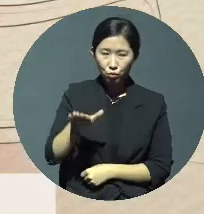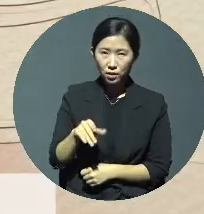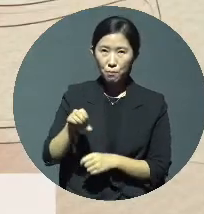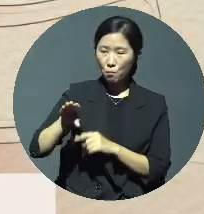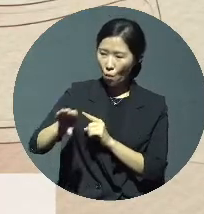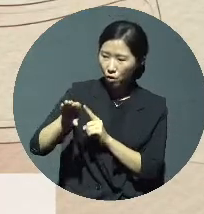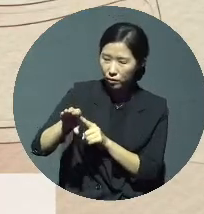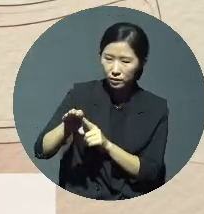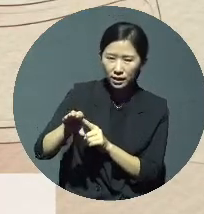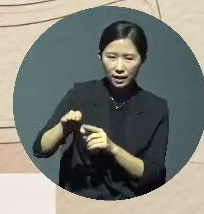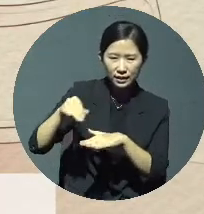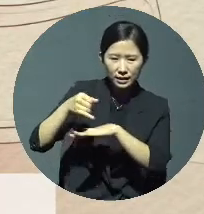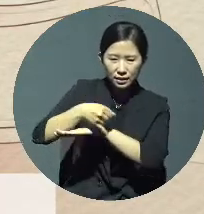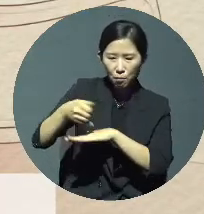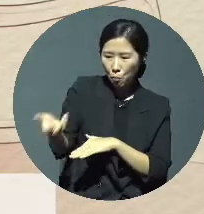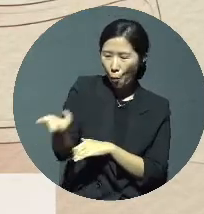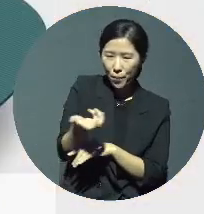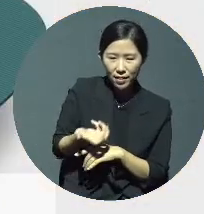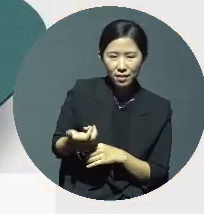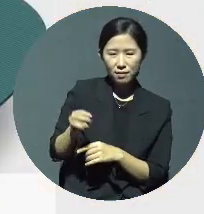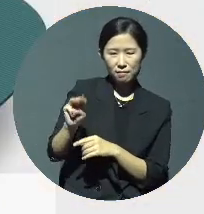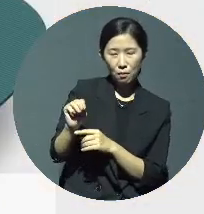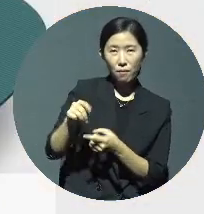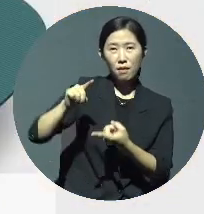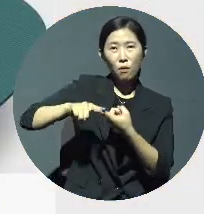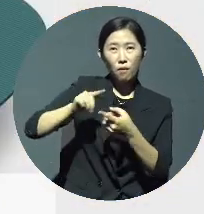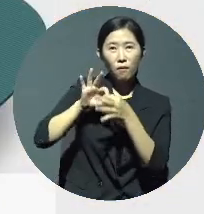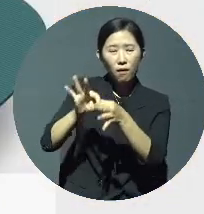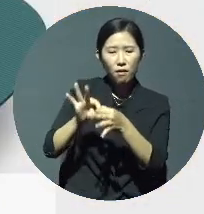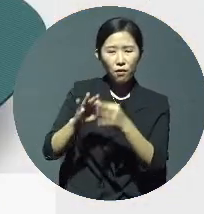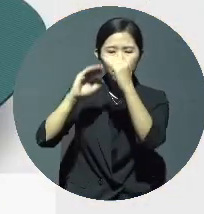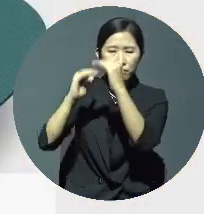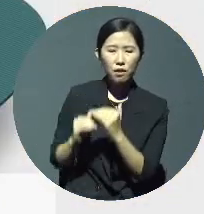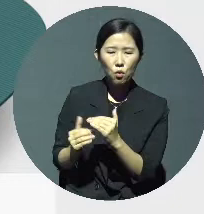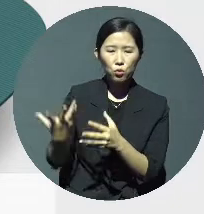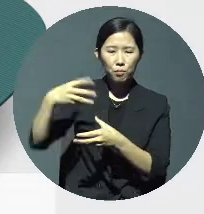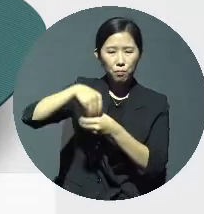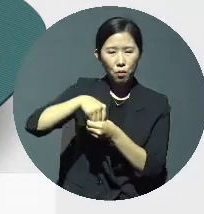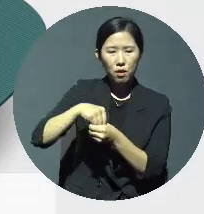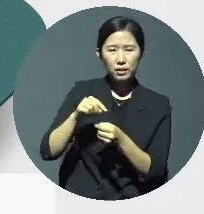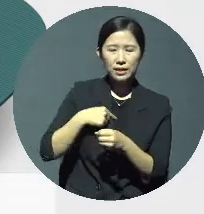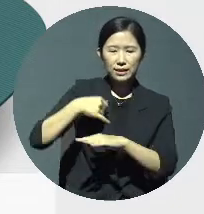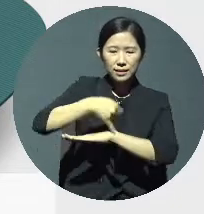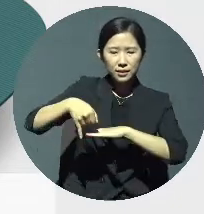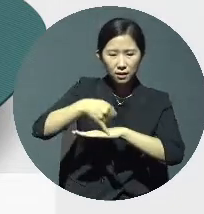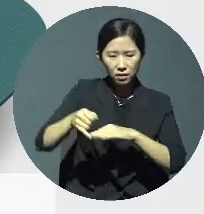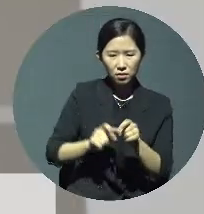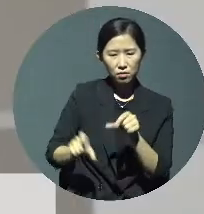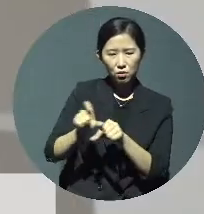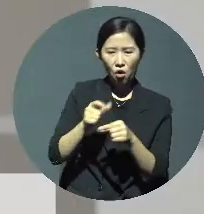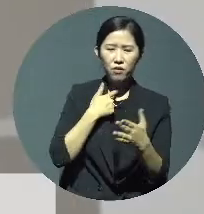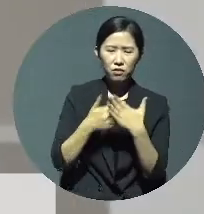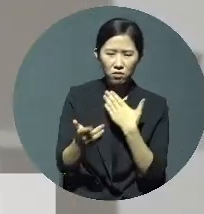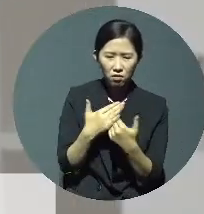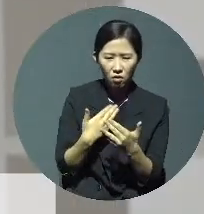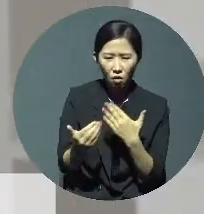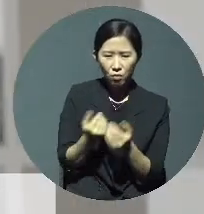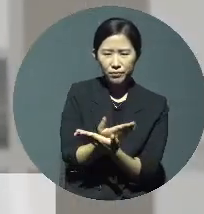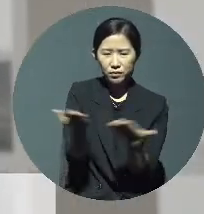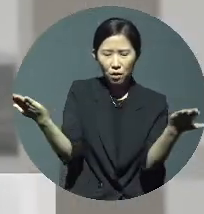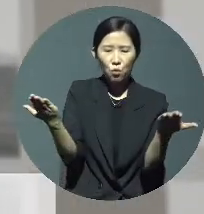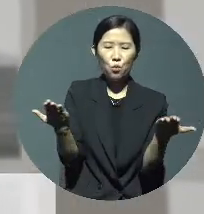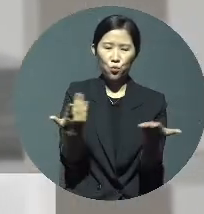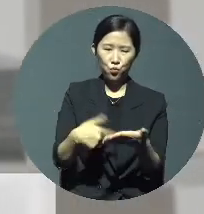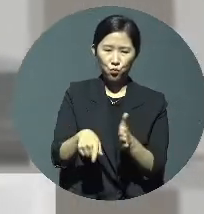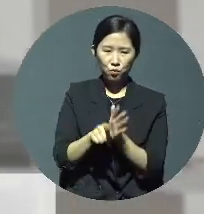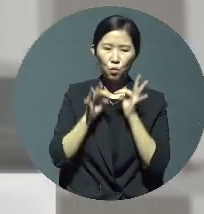seating system within this autonomous vehicle that was about a dividing system where you had the luxury of